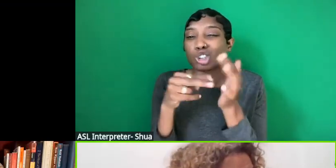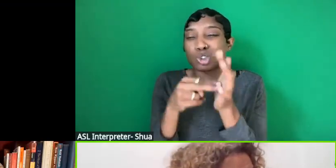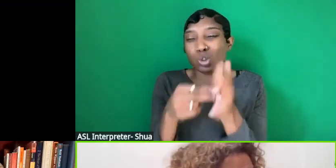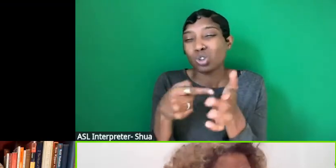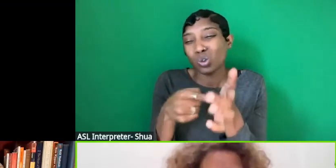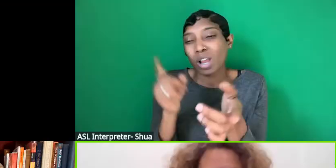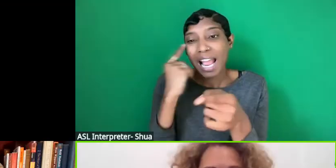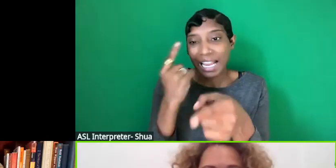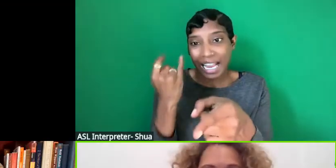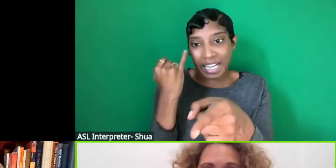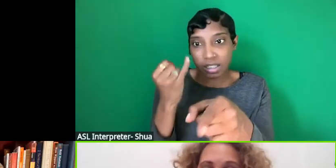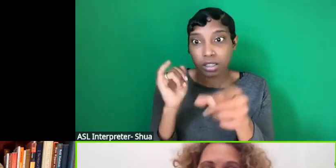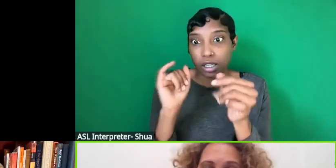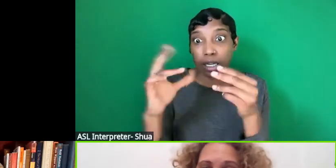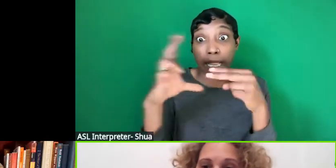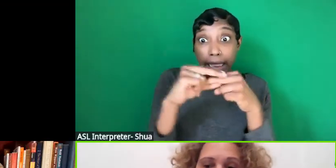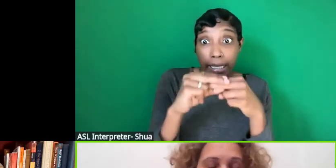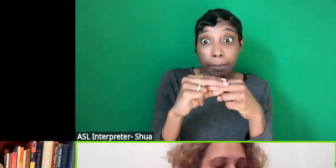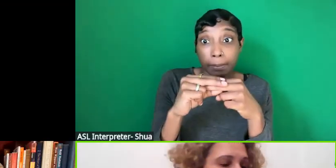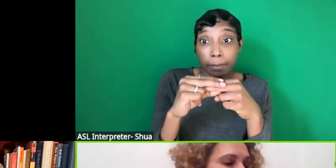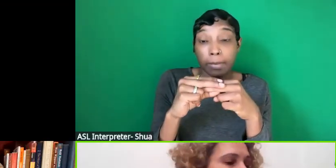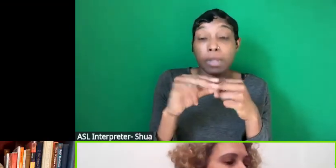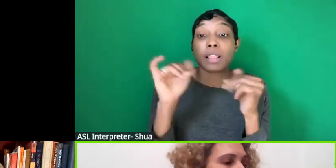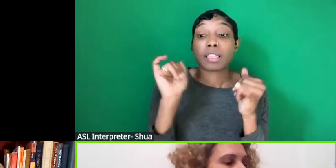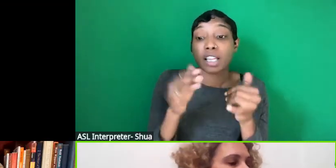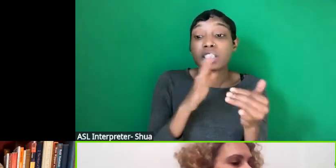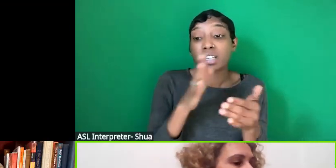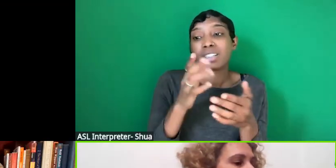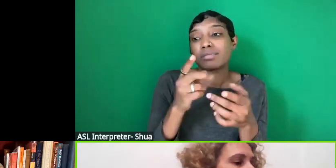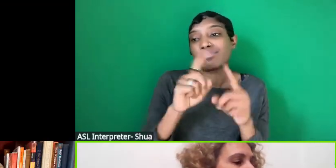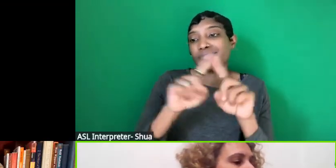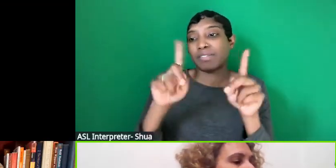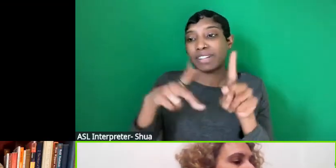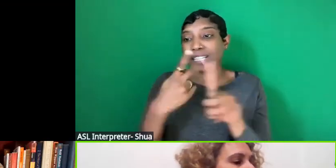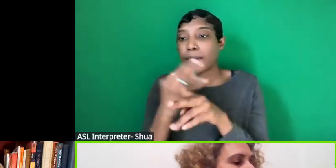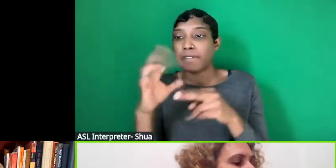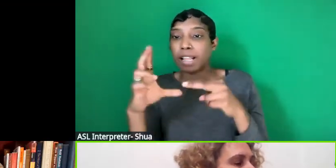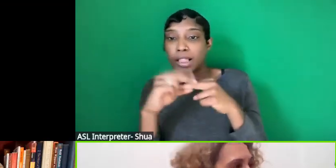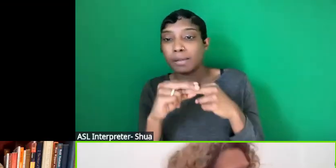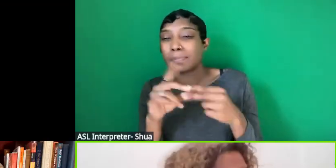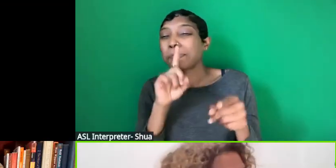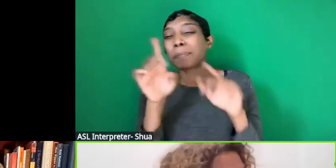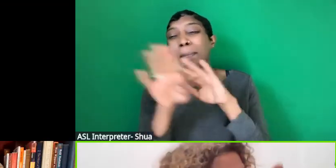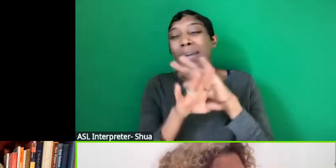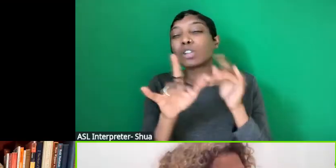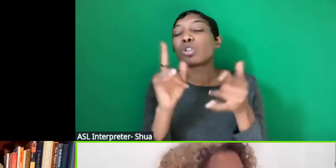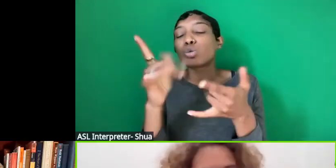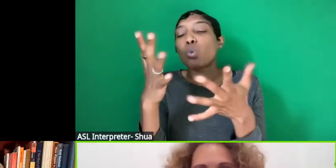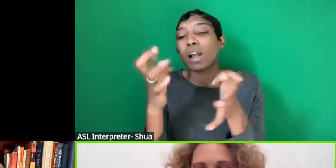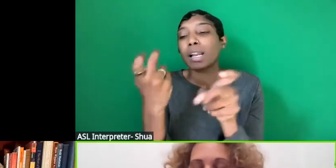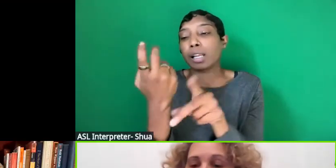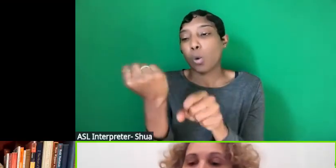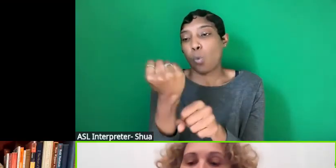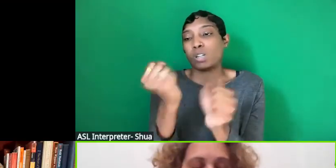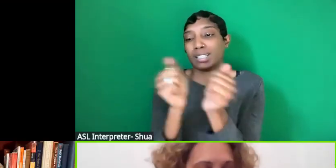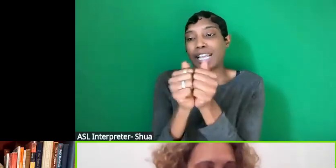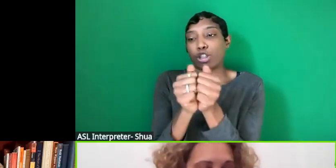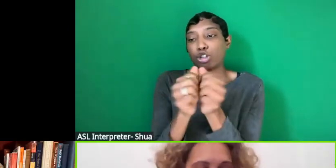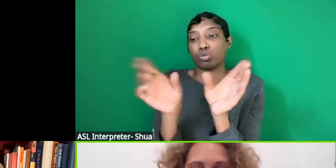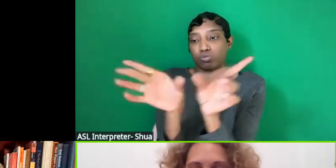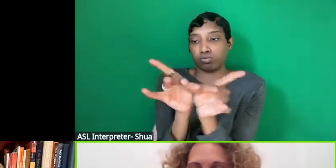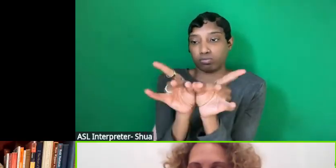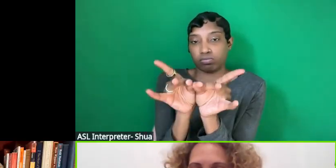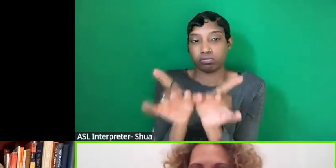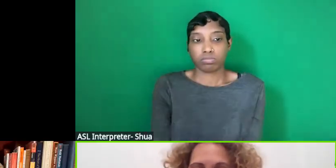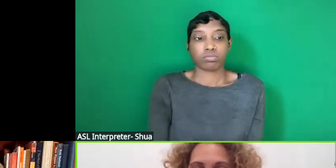right now it's held together. Here's another kind of clip I have. Basically, you just want these to hold together, right? But